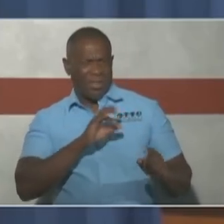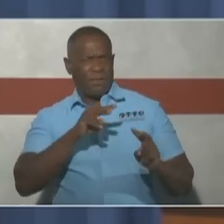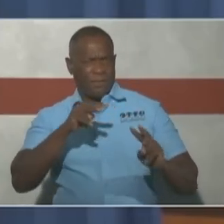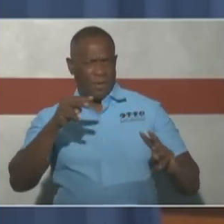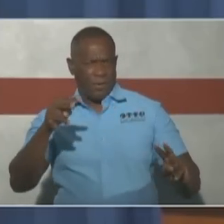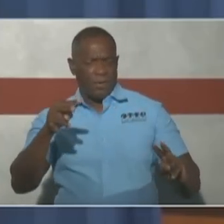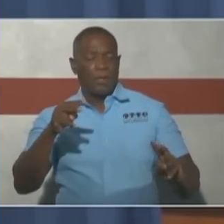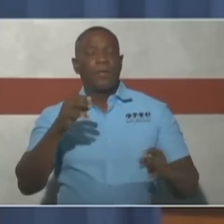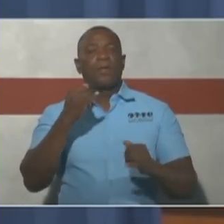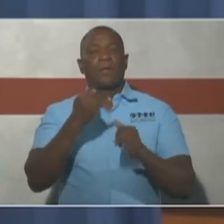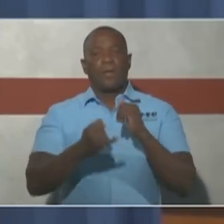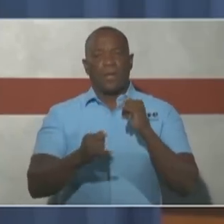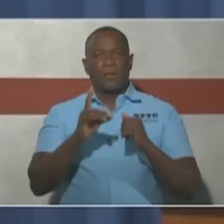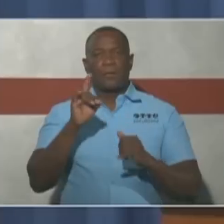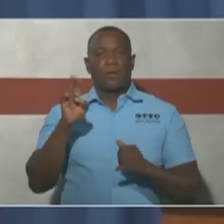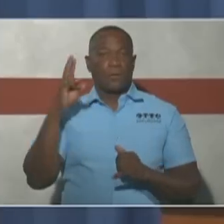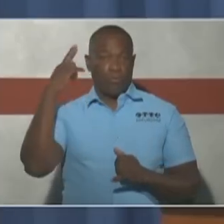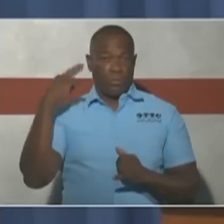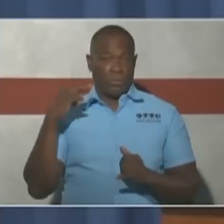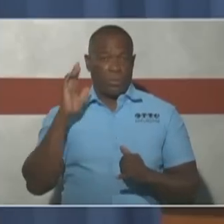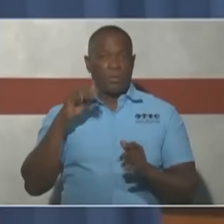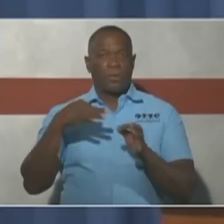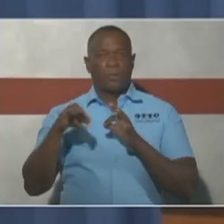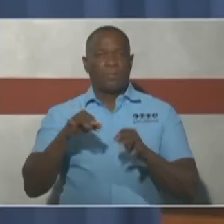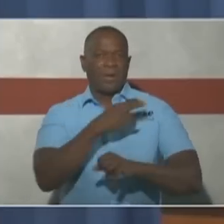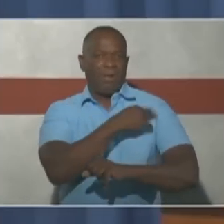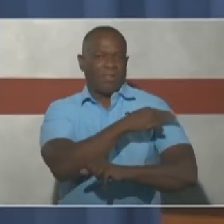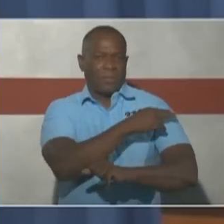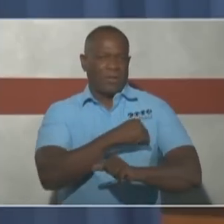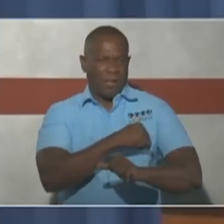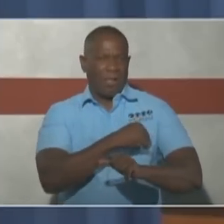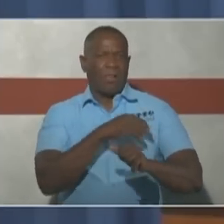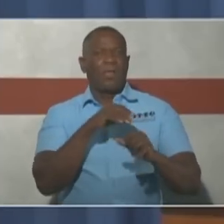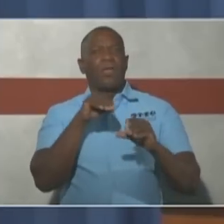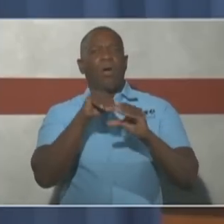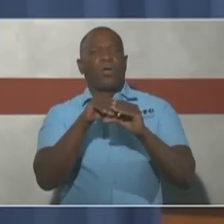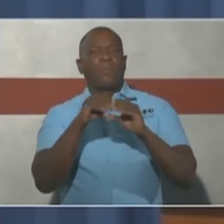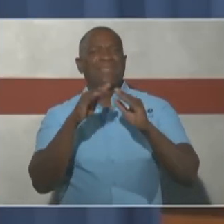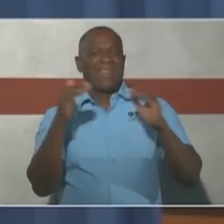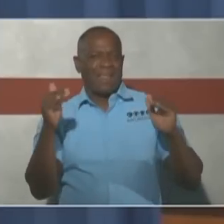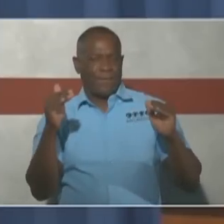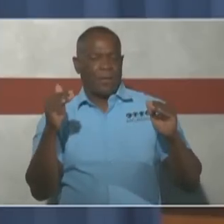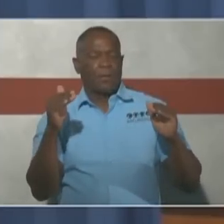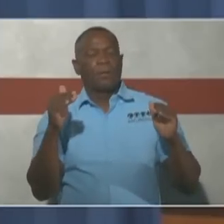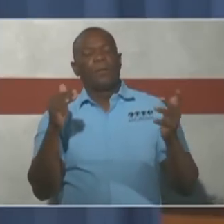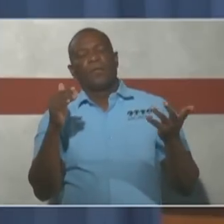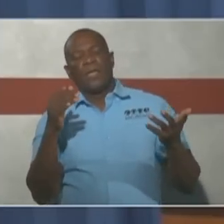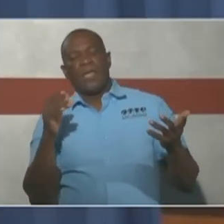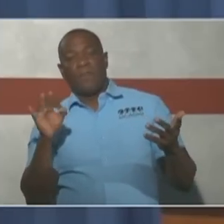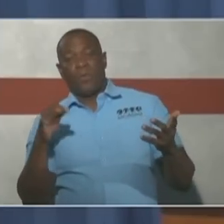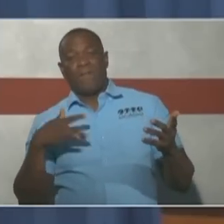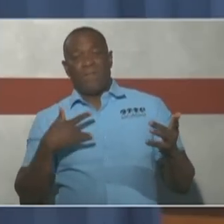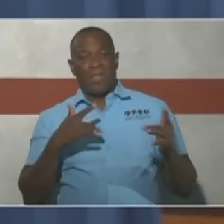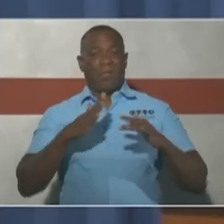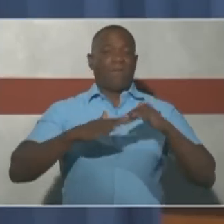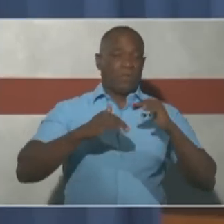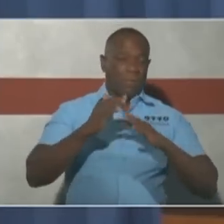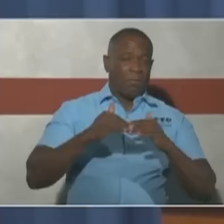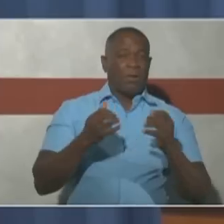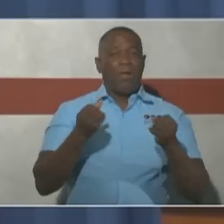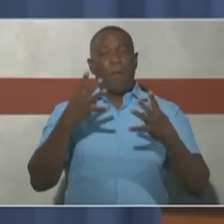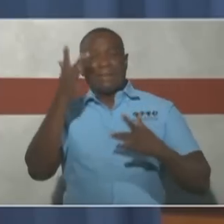with them. And Dr. Richards will go into the hospital occupancy level to show you where we are at in terms of our level of